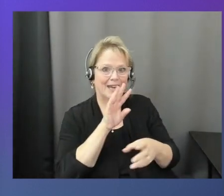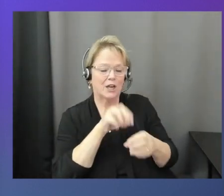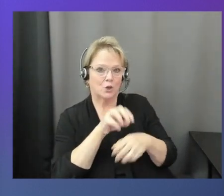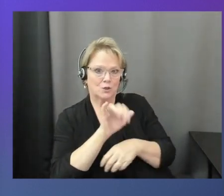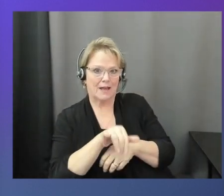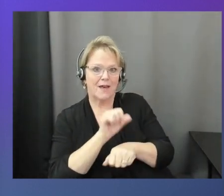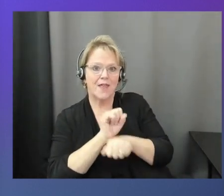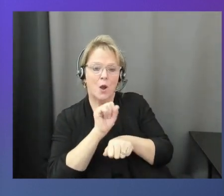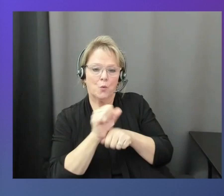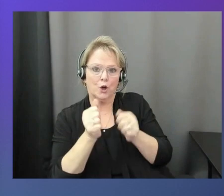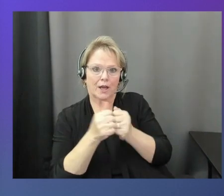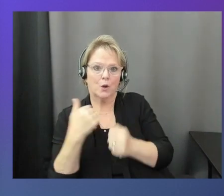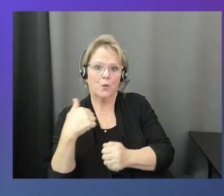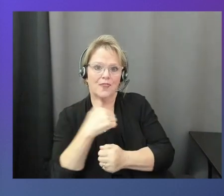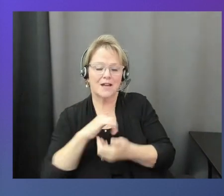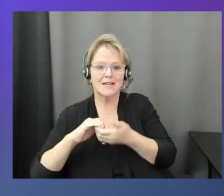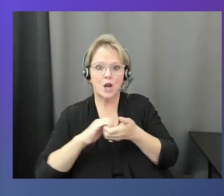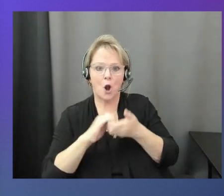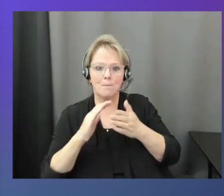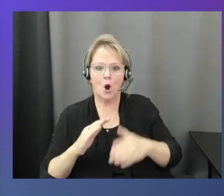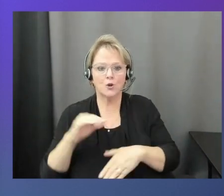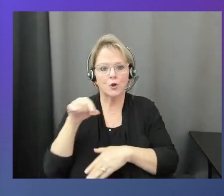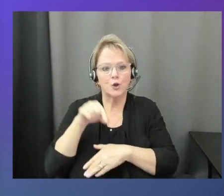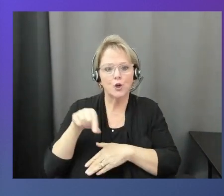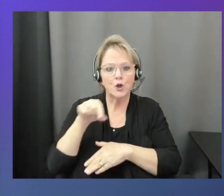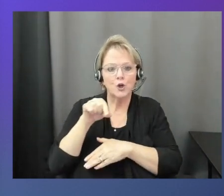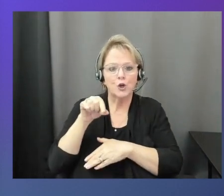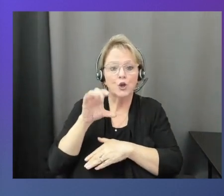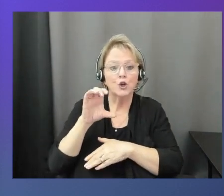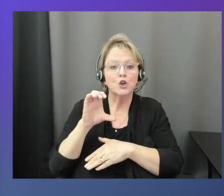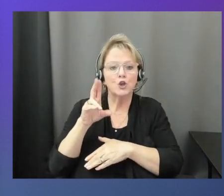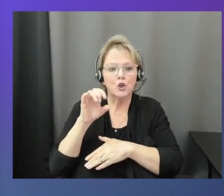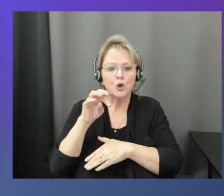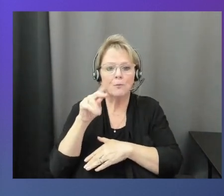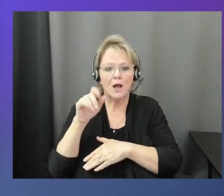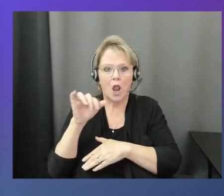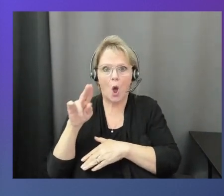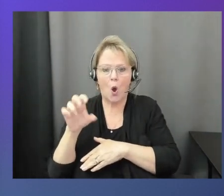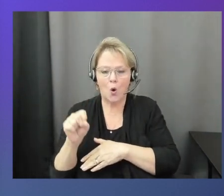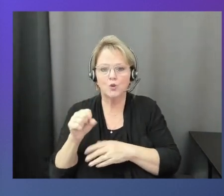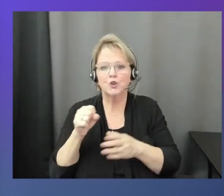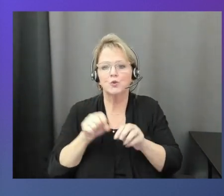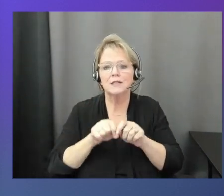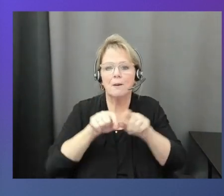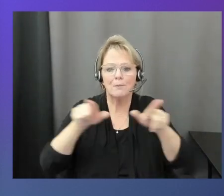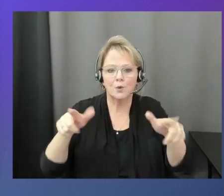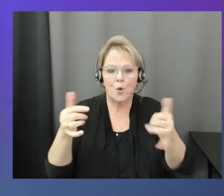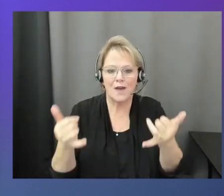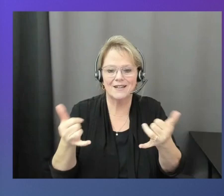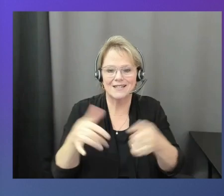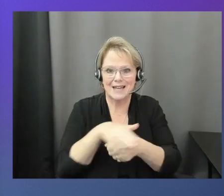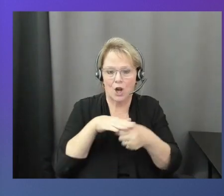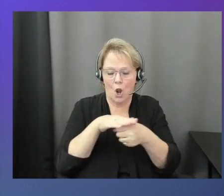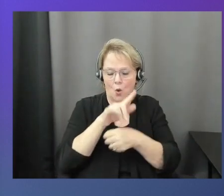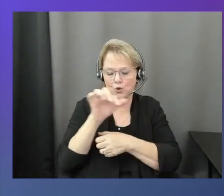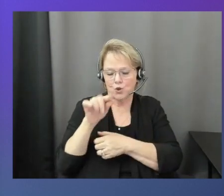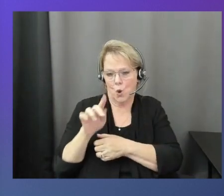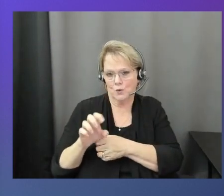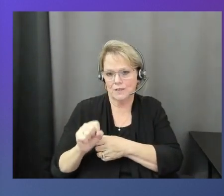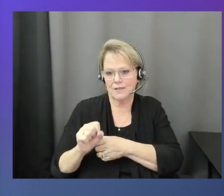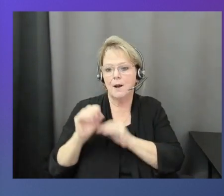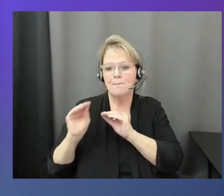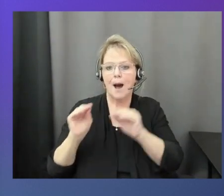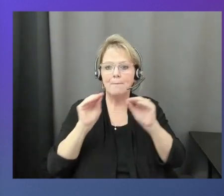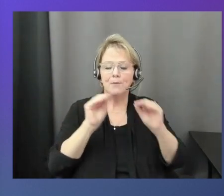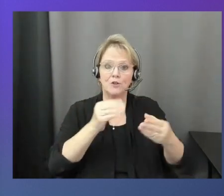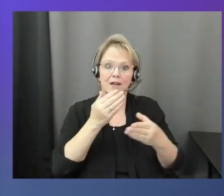us and our partner Cumalo to deploy a file storage solution in local zones. By moving their file storage system to